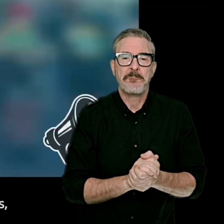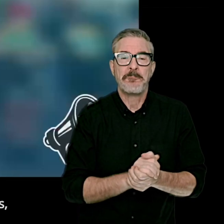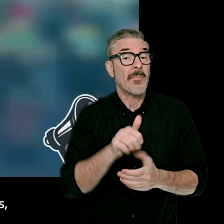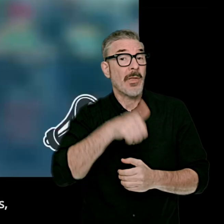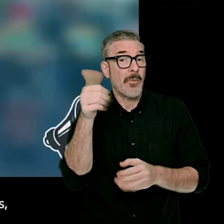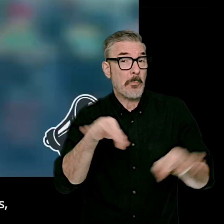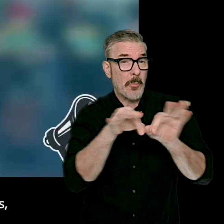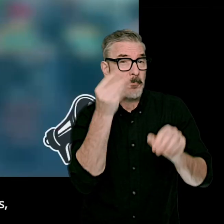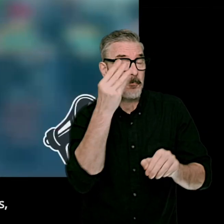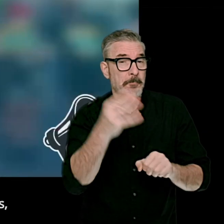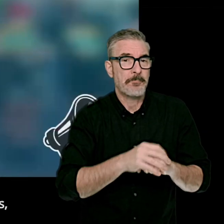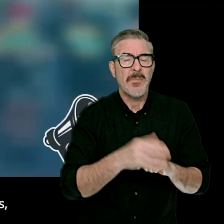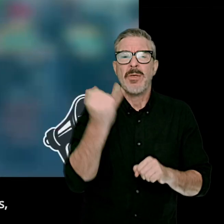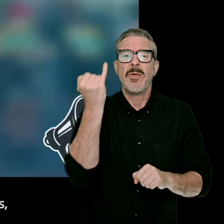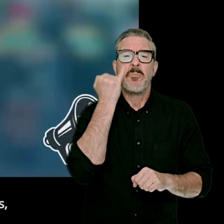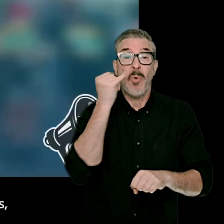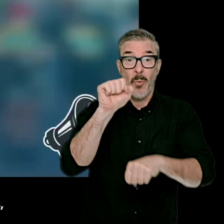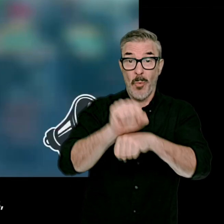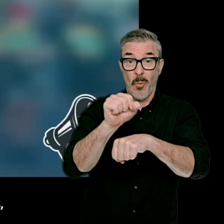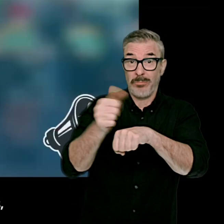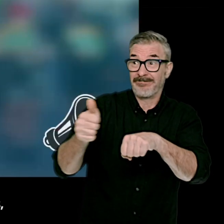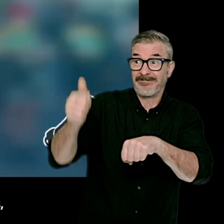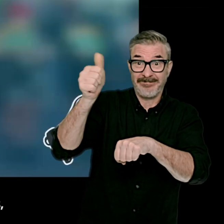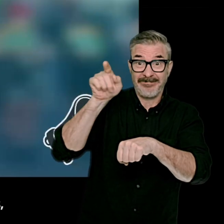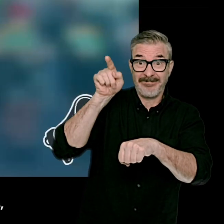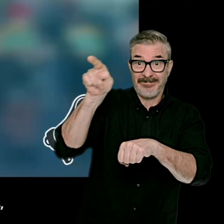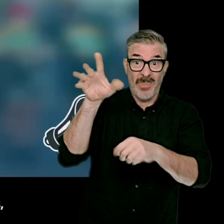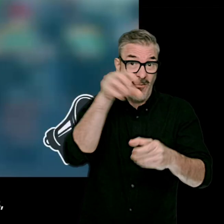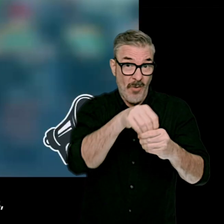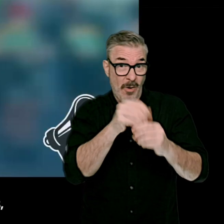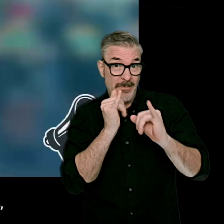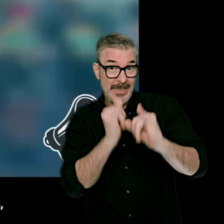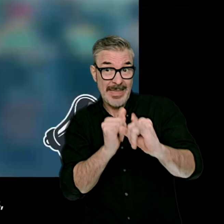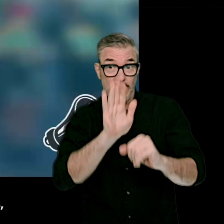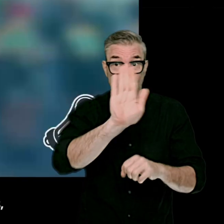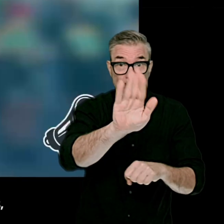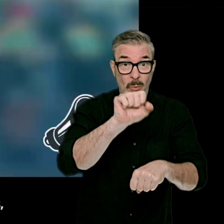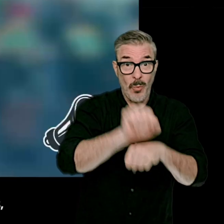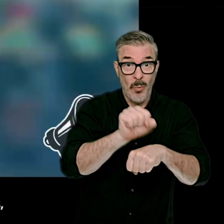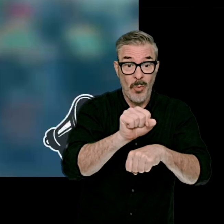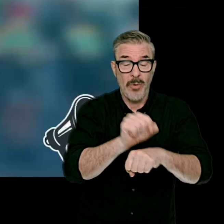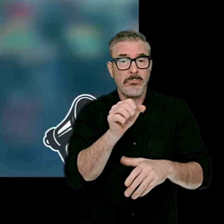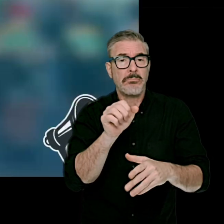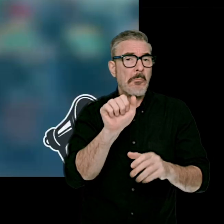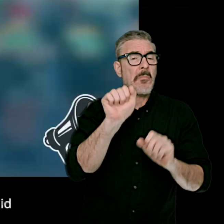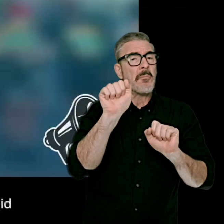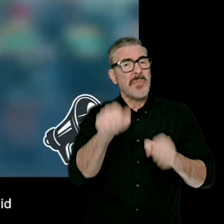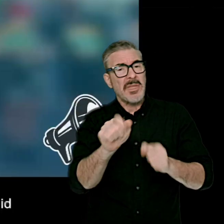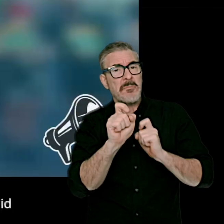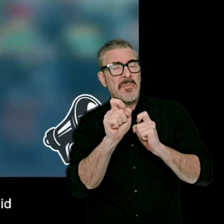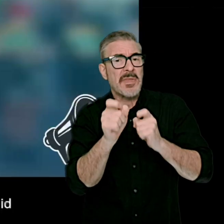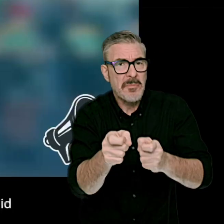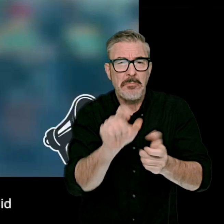Other notes about tips and gratuities and what are your rights when it comes to tips and gratuities is